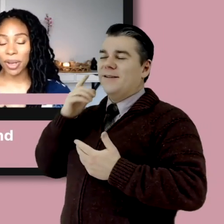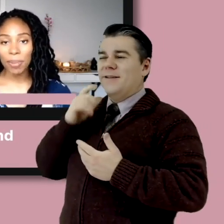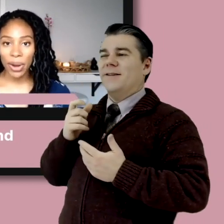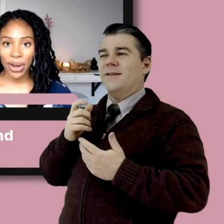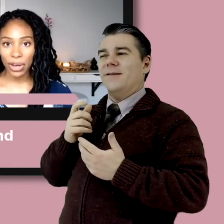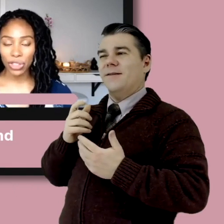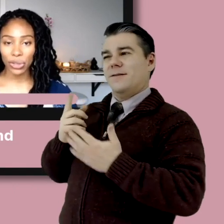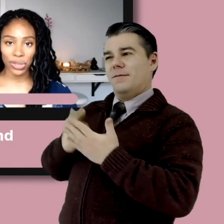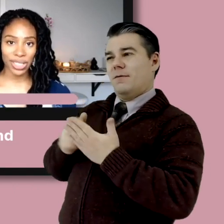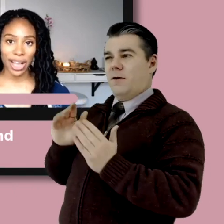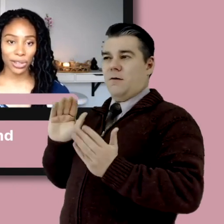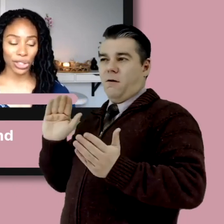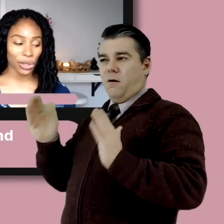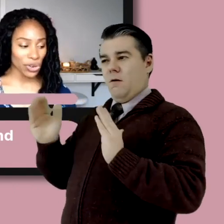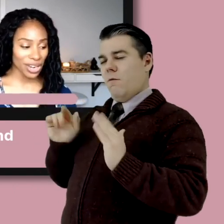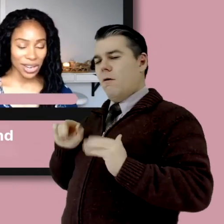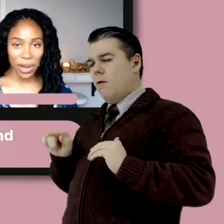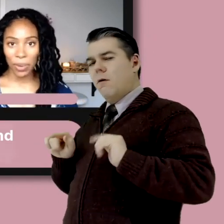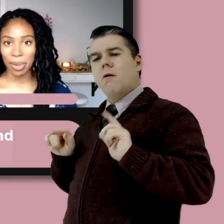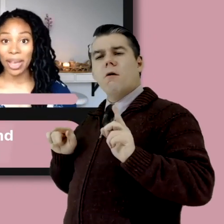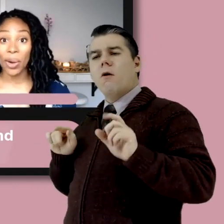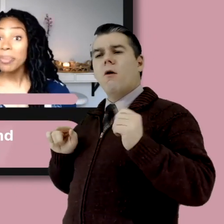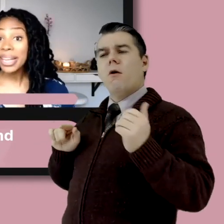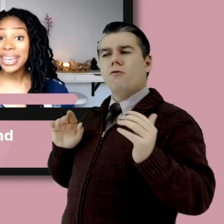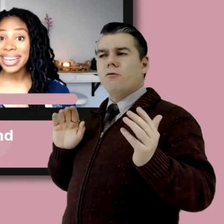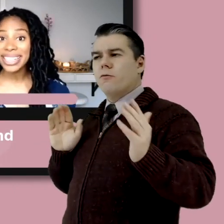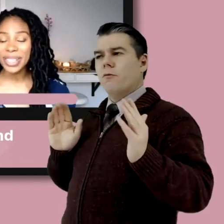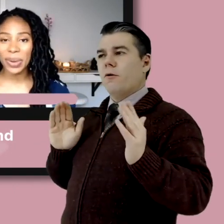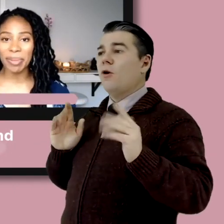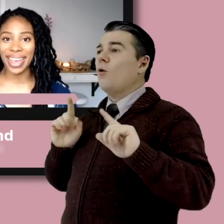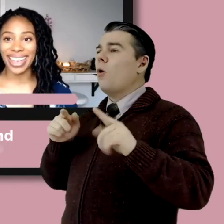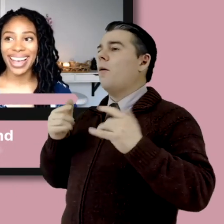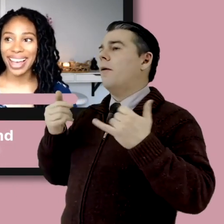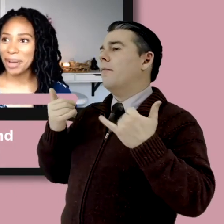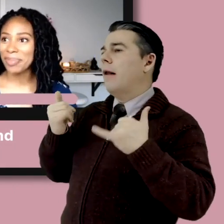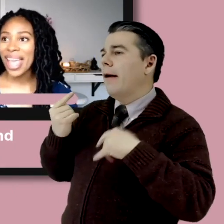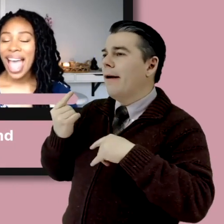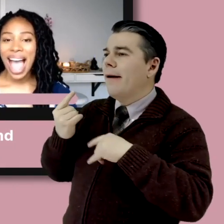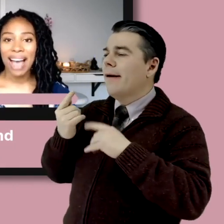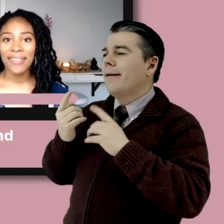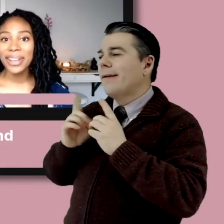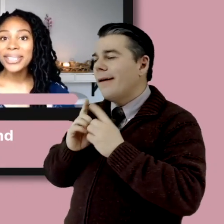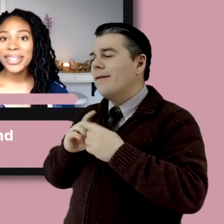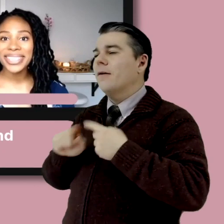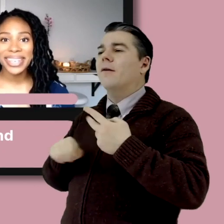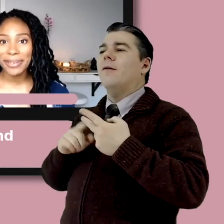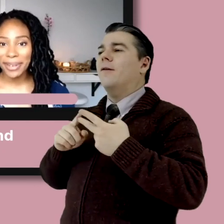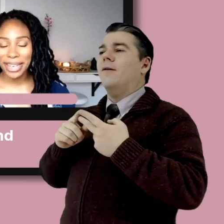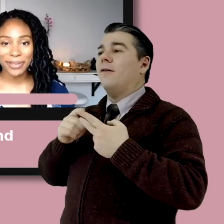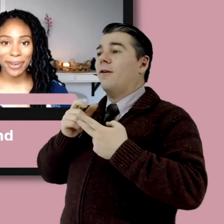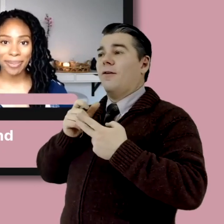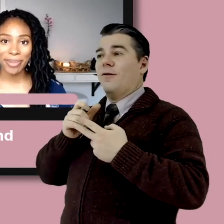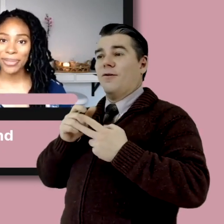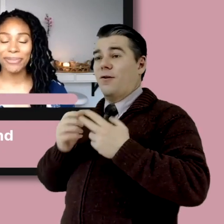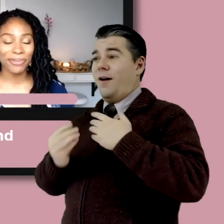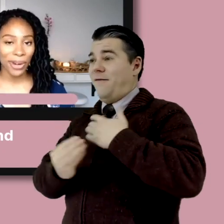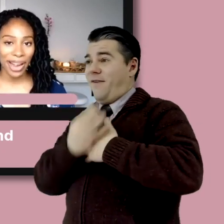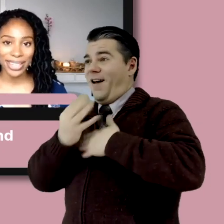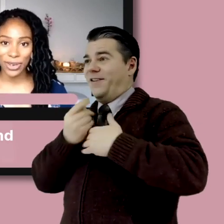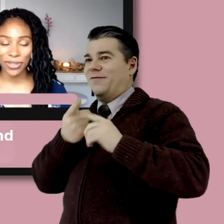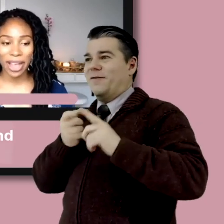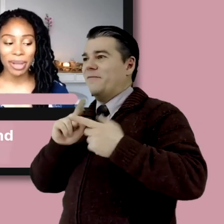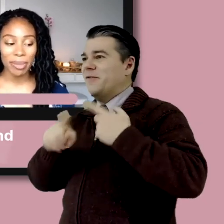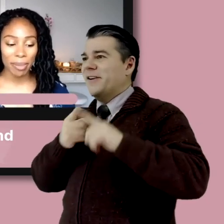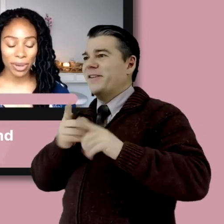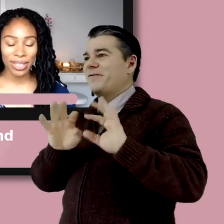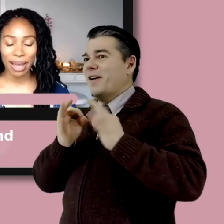from comparing our children to other children. You know, we may go on play dates. We may have unsolicited advice from friends